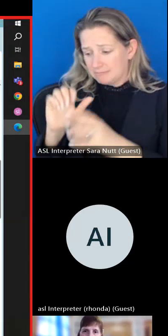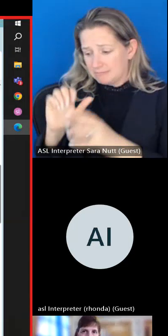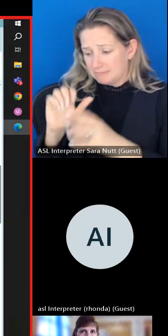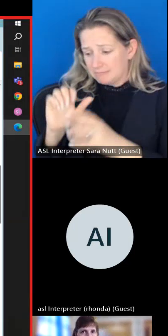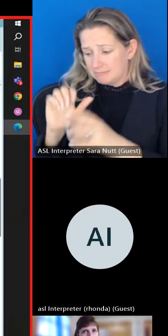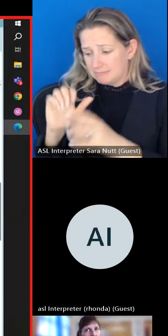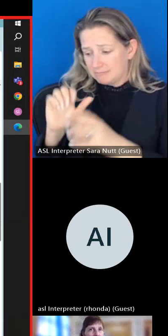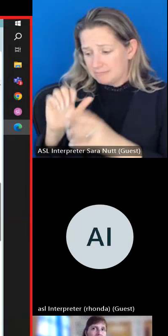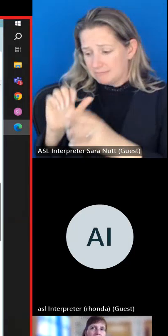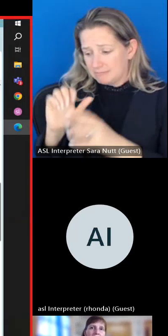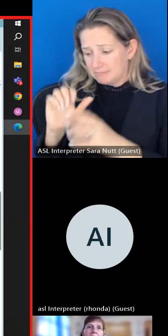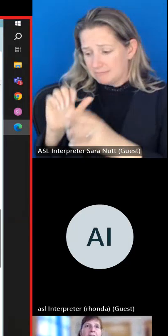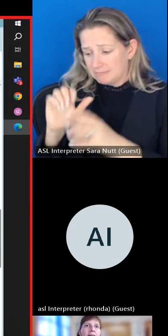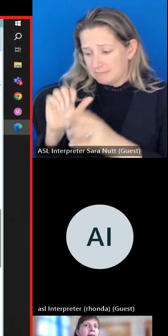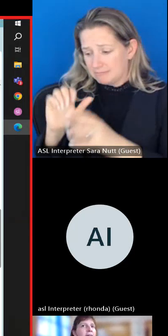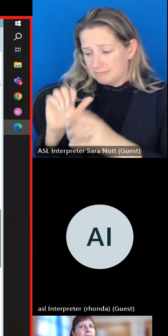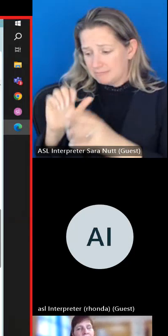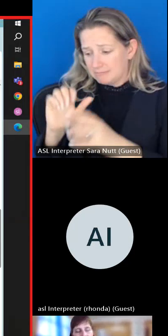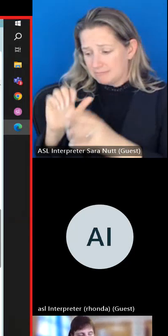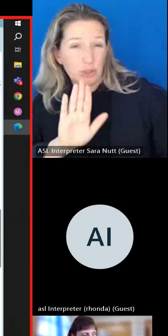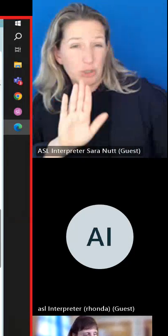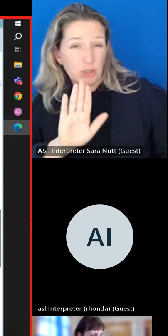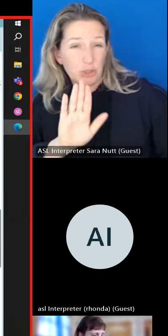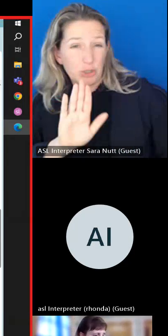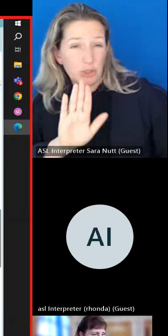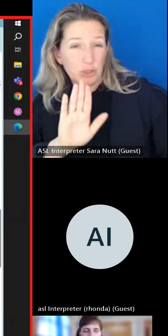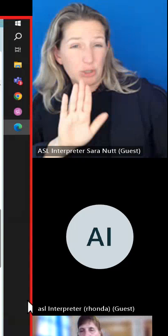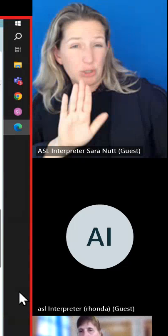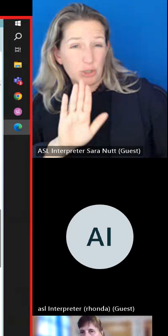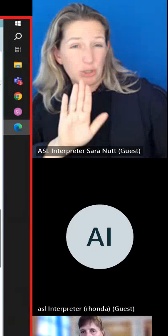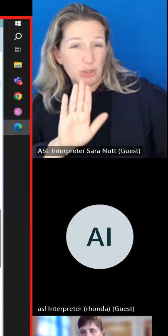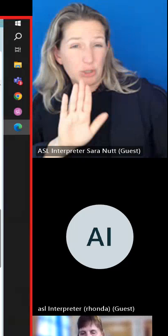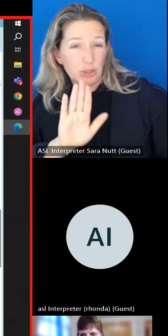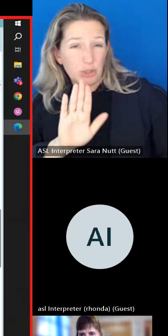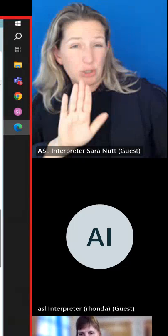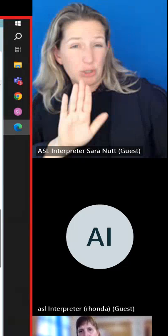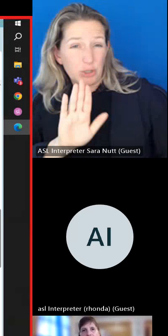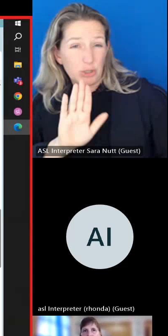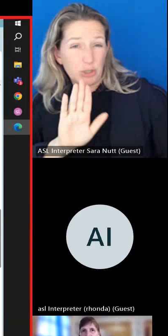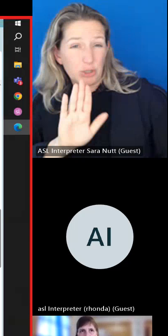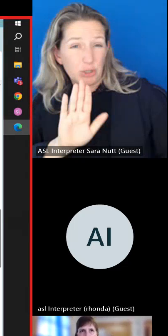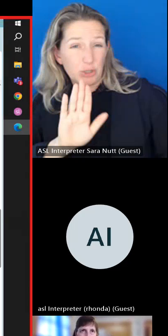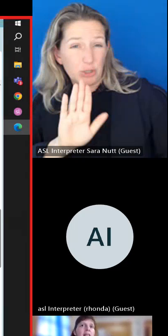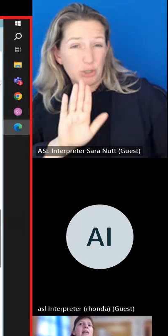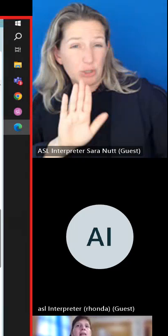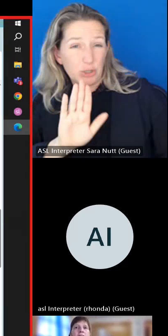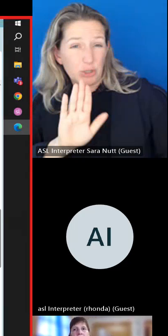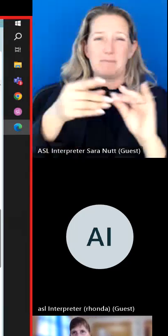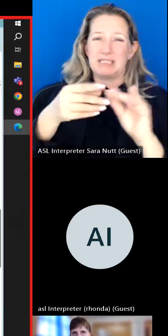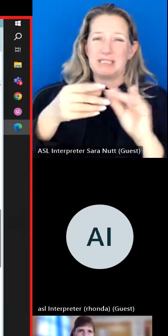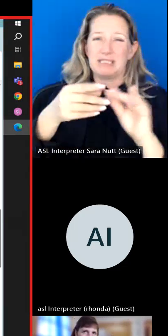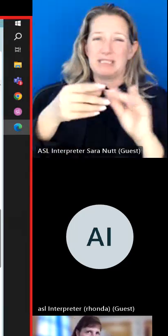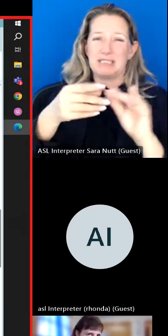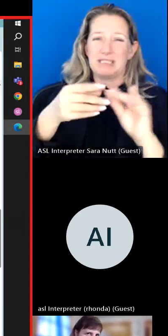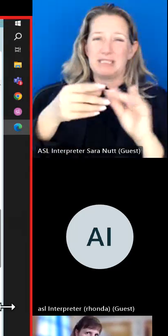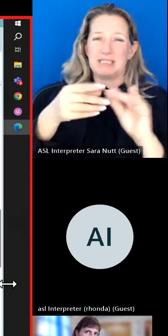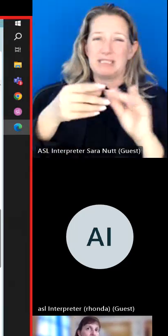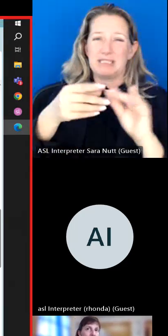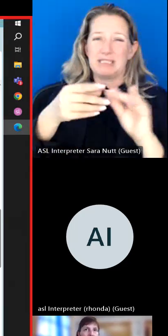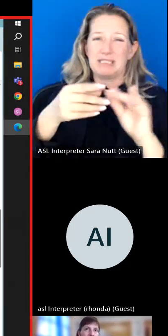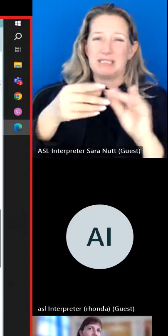well, your message will be lost. And I teach a course called Delivering an Effective Training Session. These are